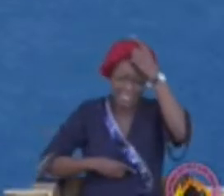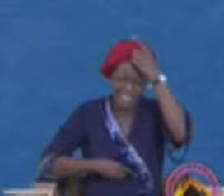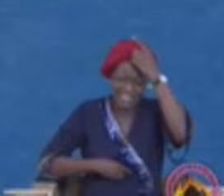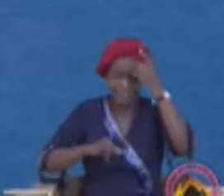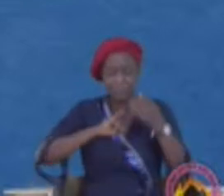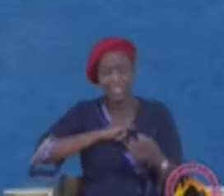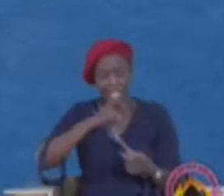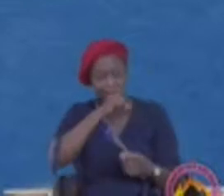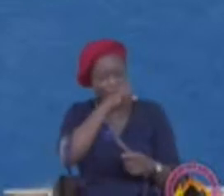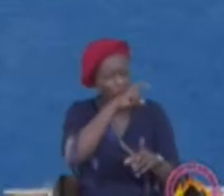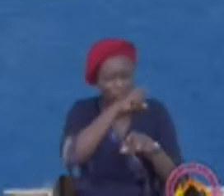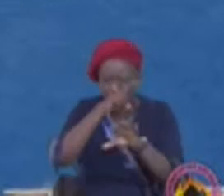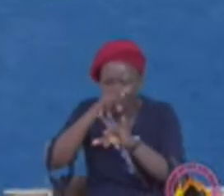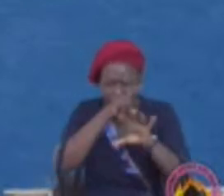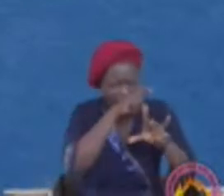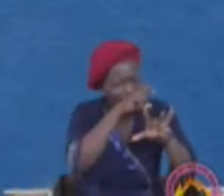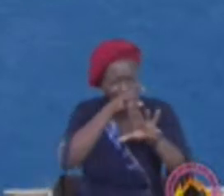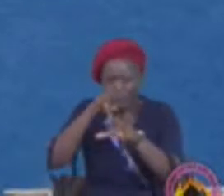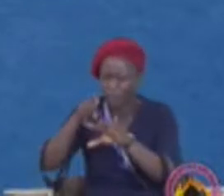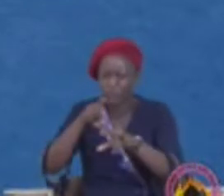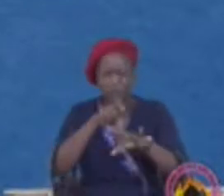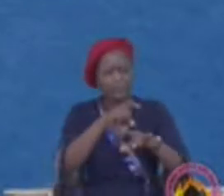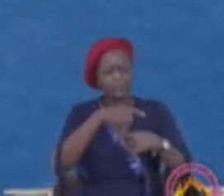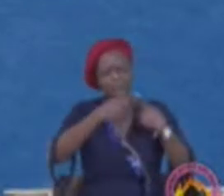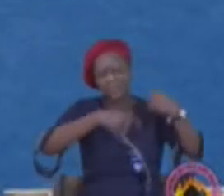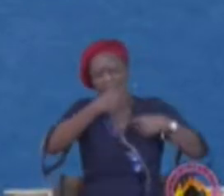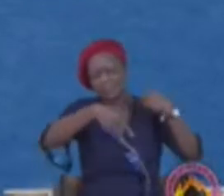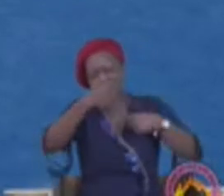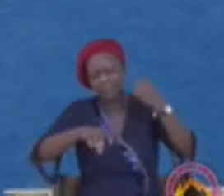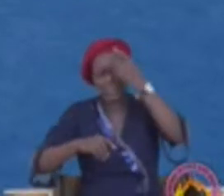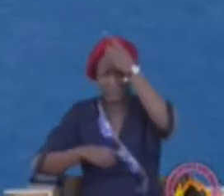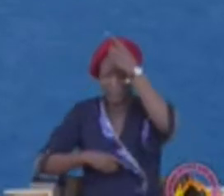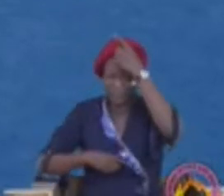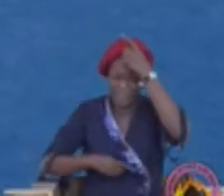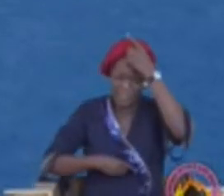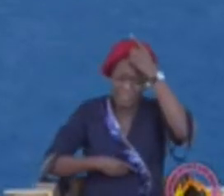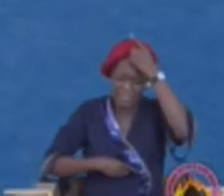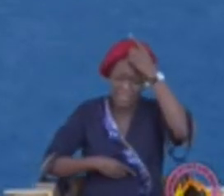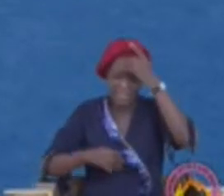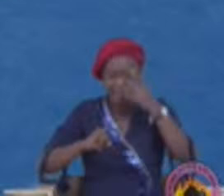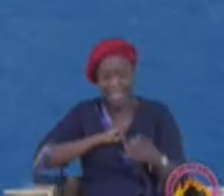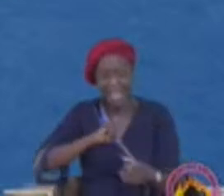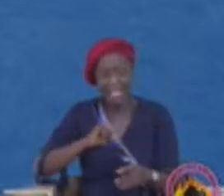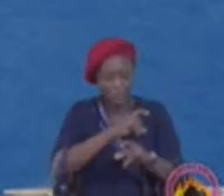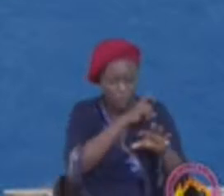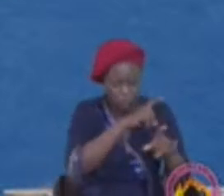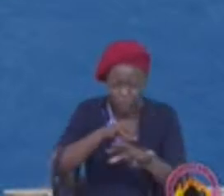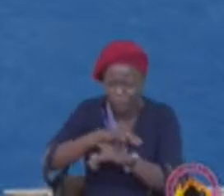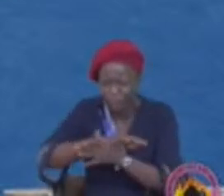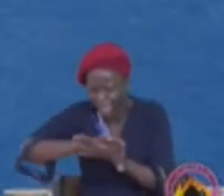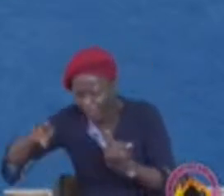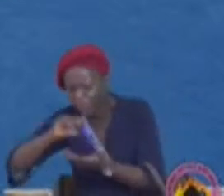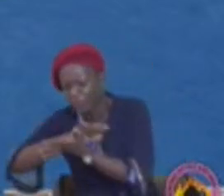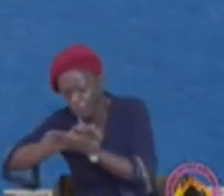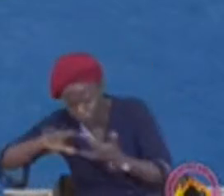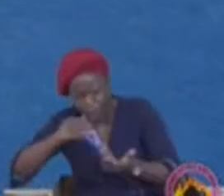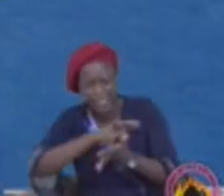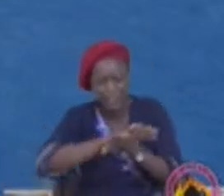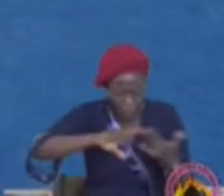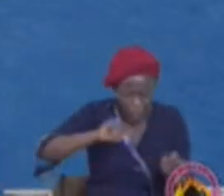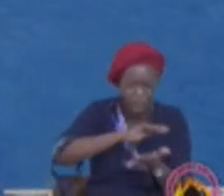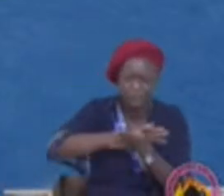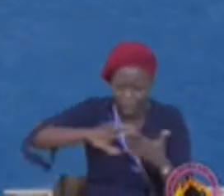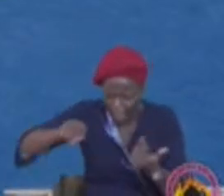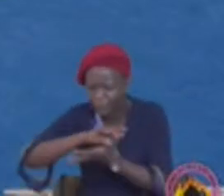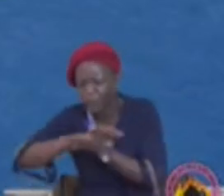Jesus, crush them now. Serpent and scorpion of generational infirmity. I crush you. I crush you. I crush you.